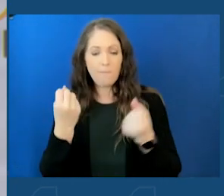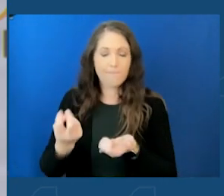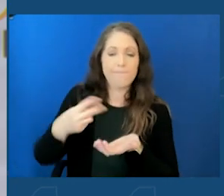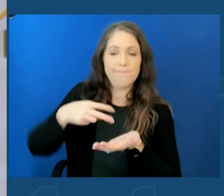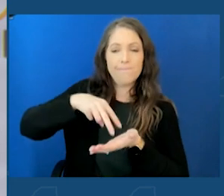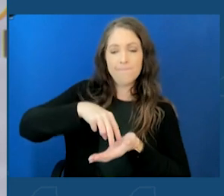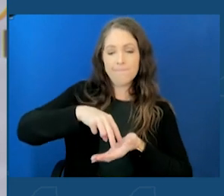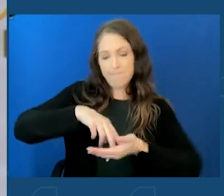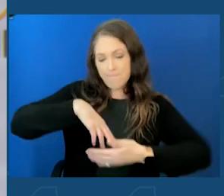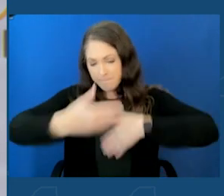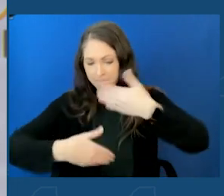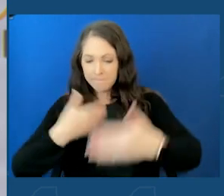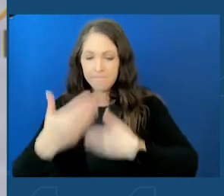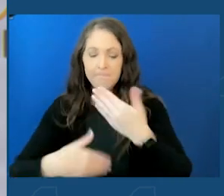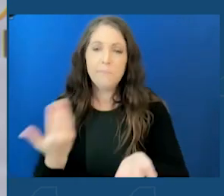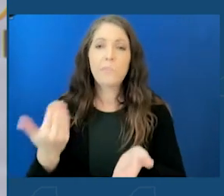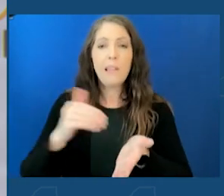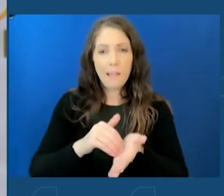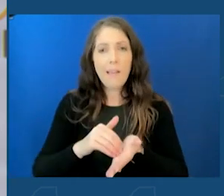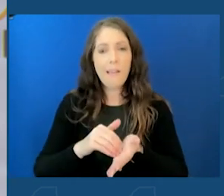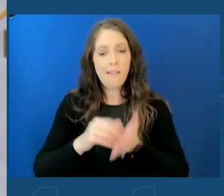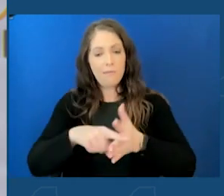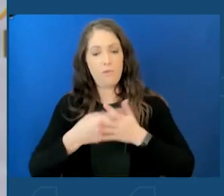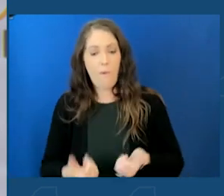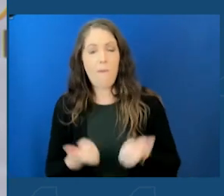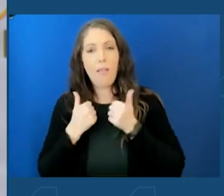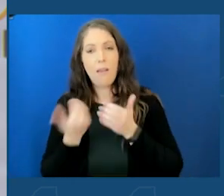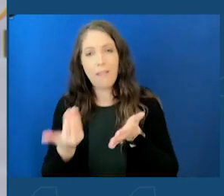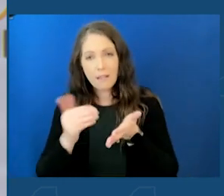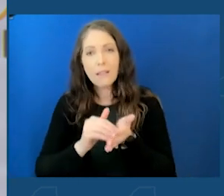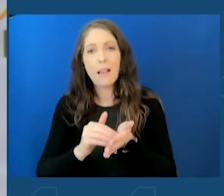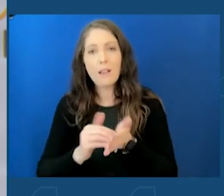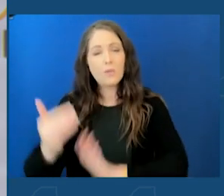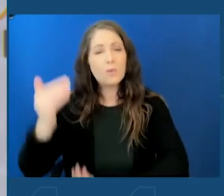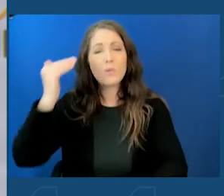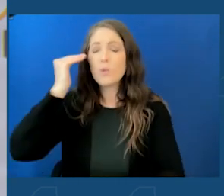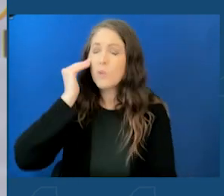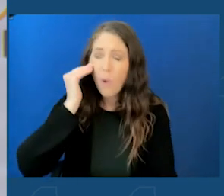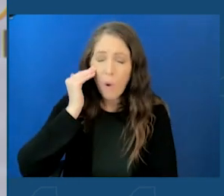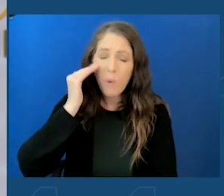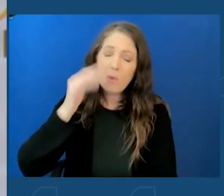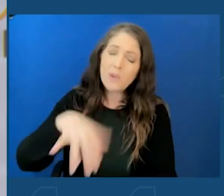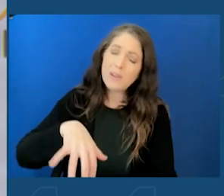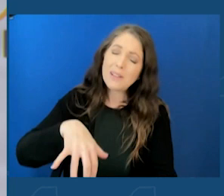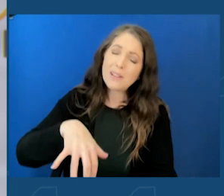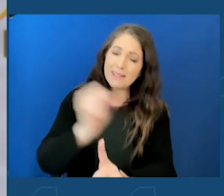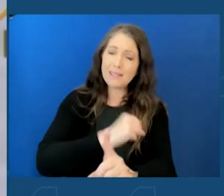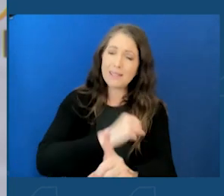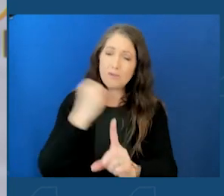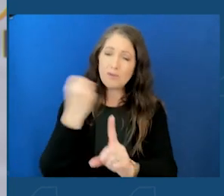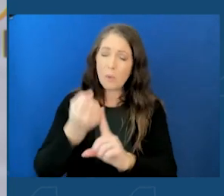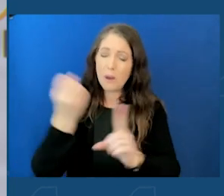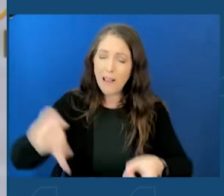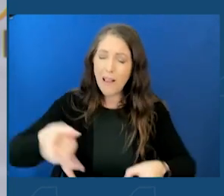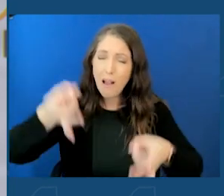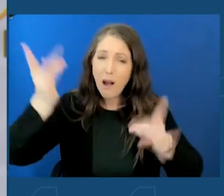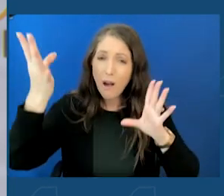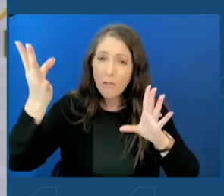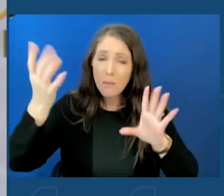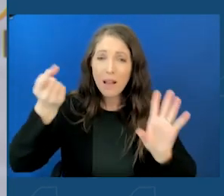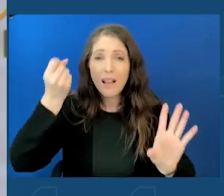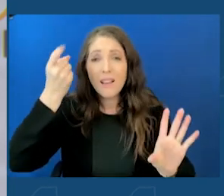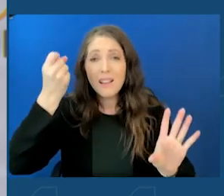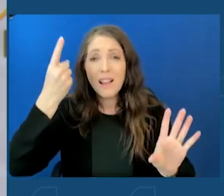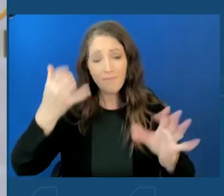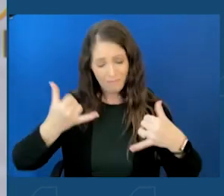and perhaps restart their lives and know that, yes, despite the circumstances you found yourself in, there is still love out there. You can